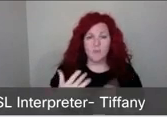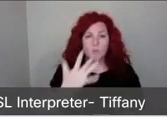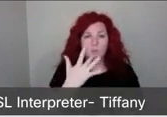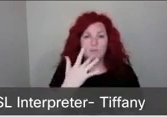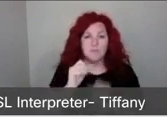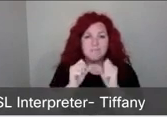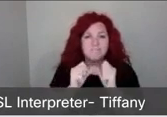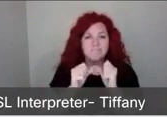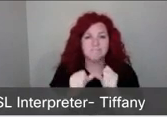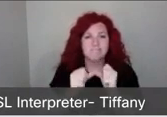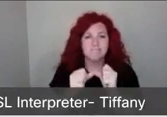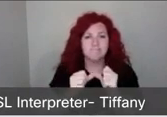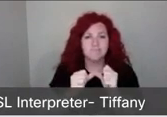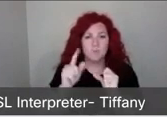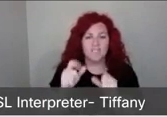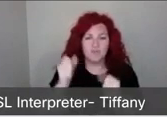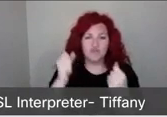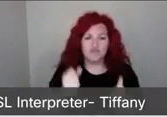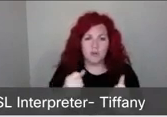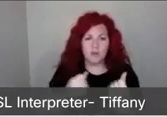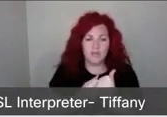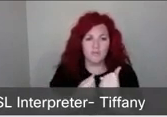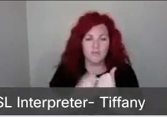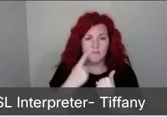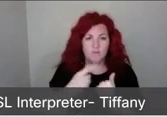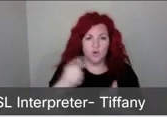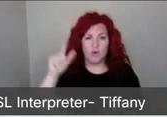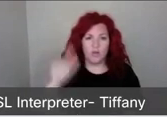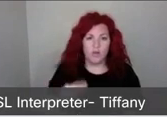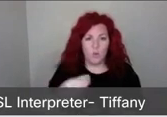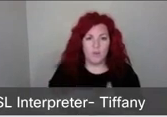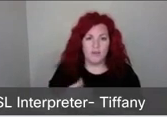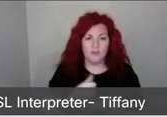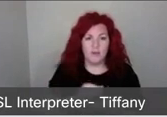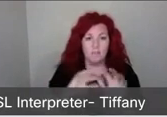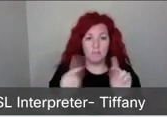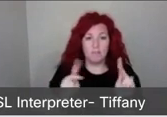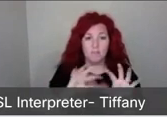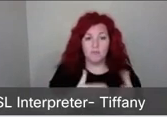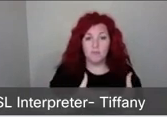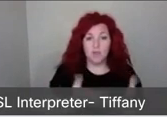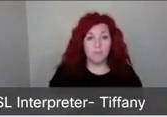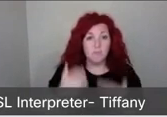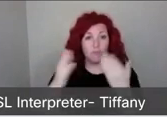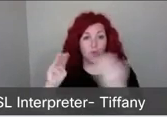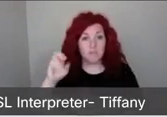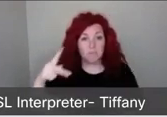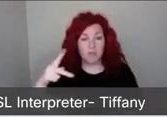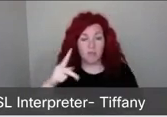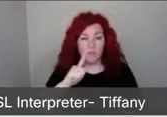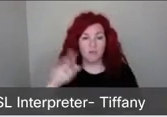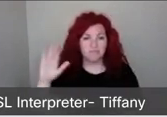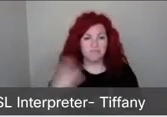because we need strong advocacy for our lower income populations. The proposed map will significantly diffuse and